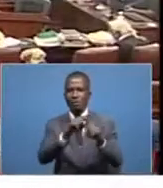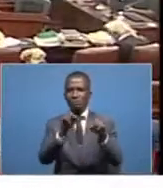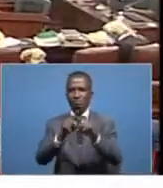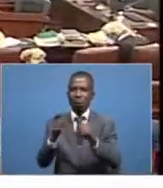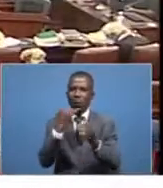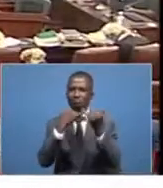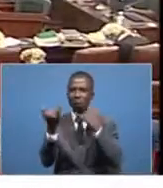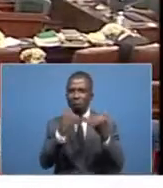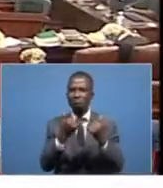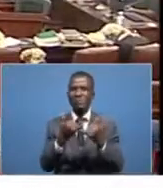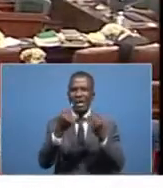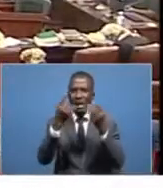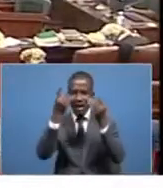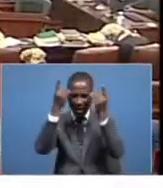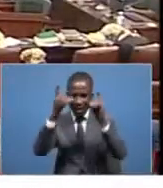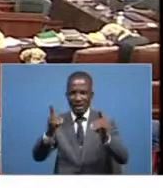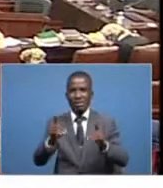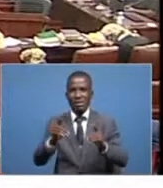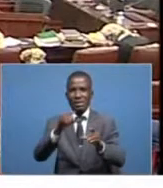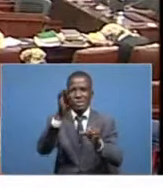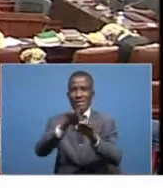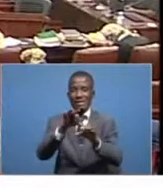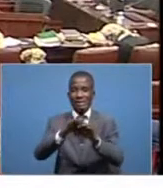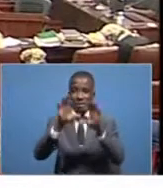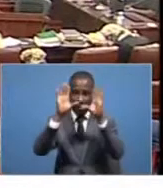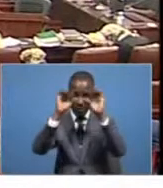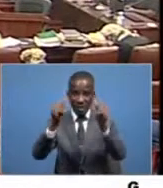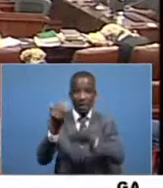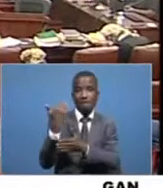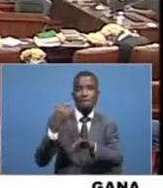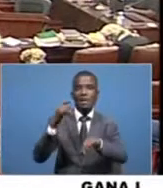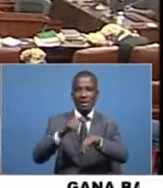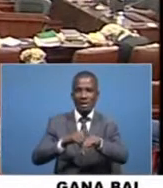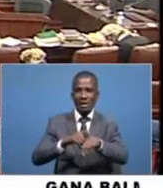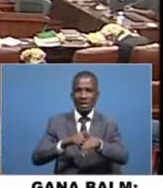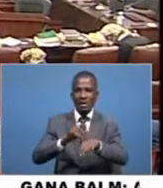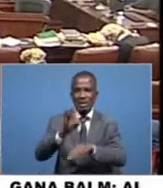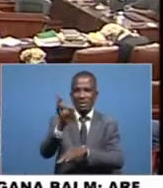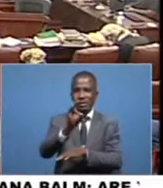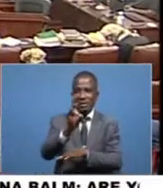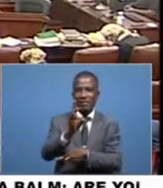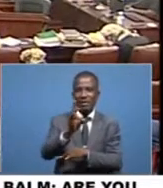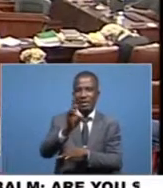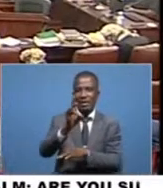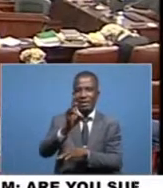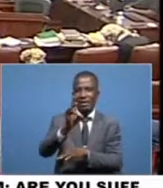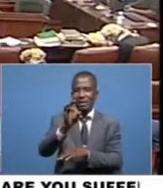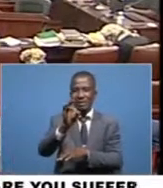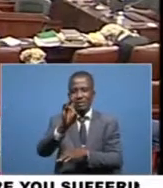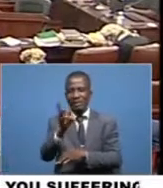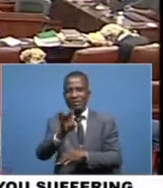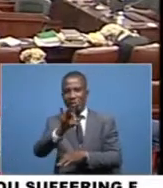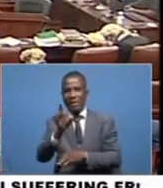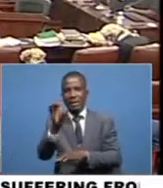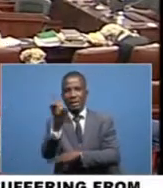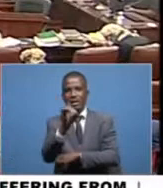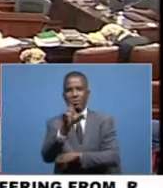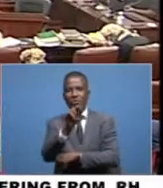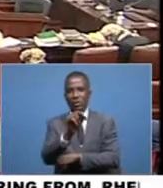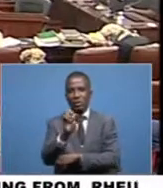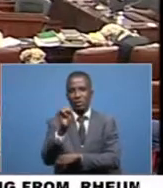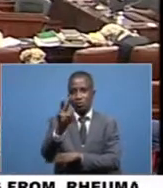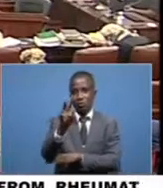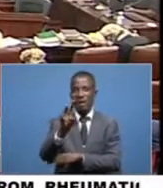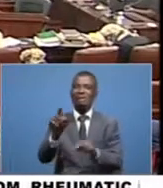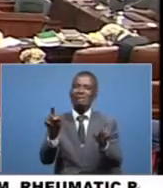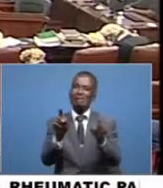and irregularities in the conduct of the presidential election held on 7th and 8th December 2012, but also that the said